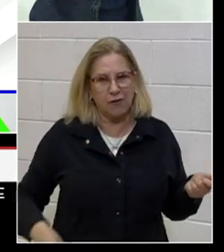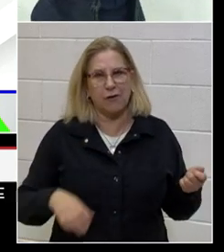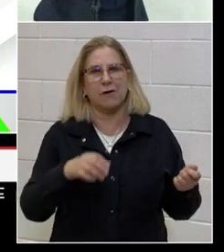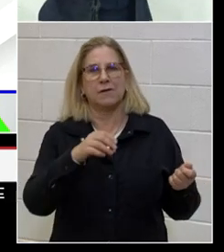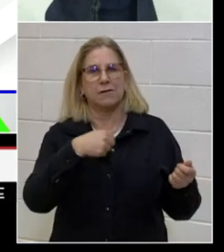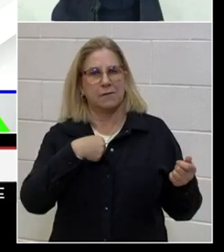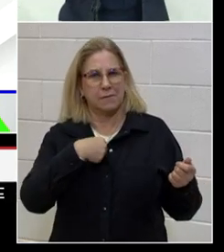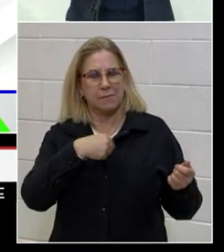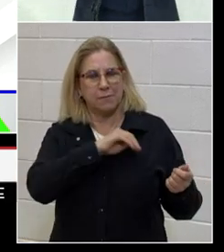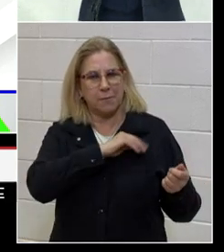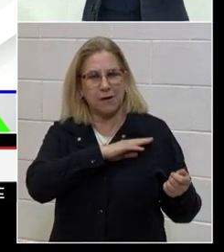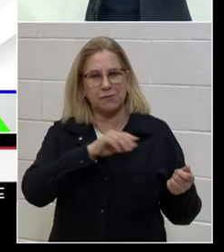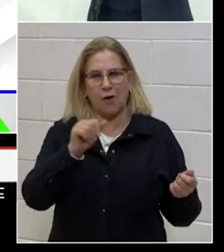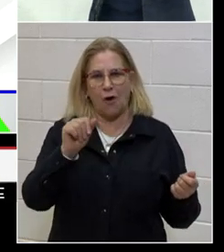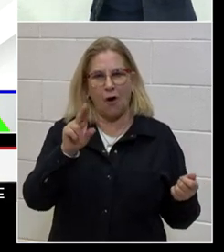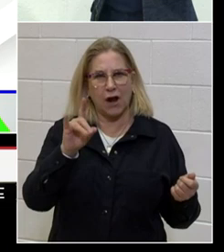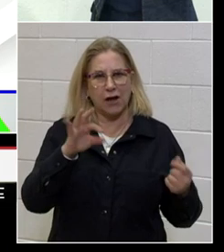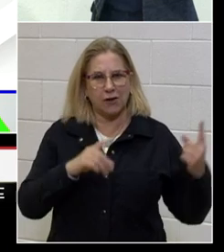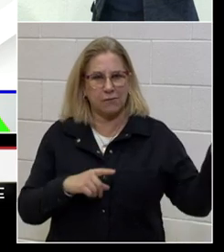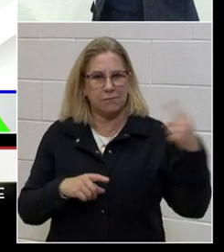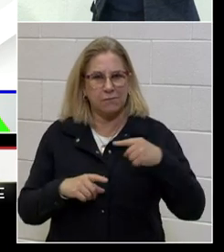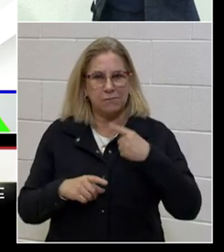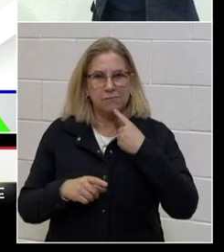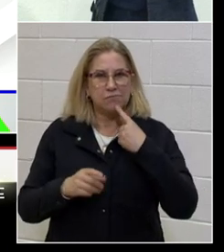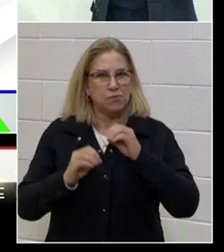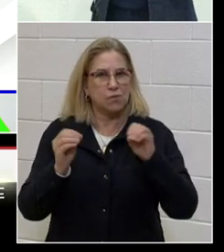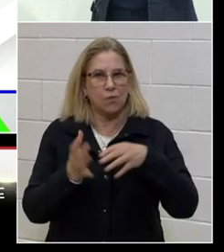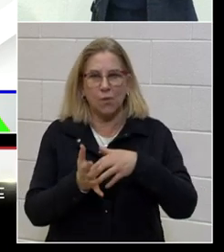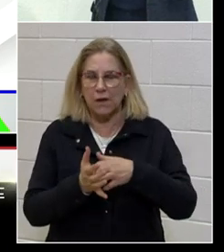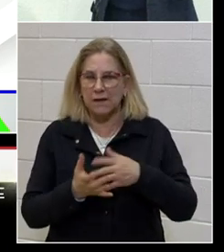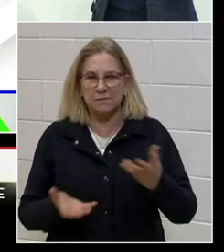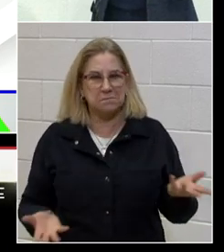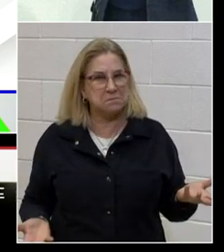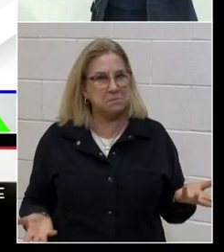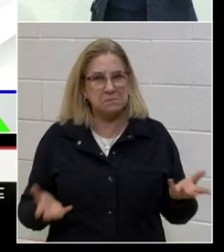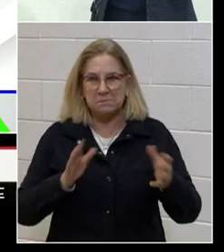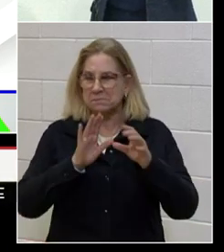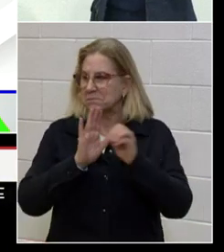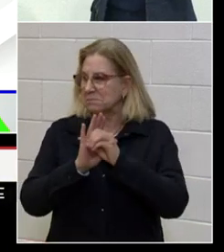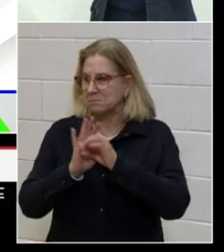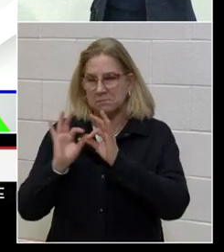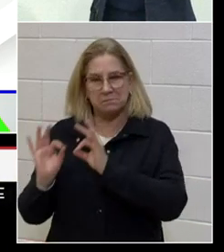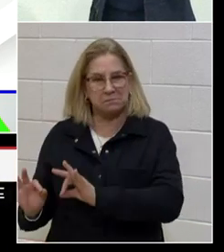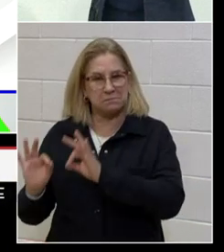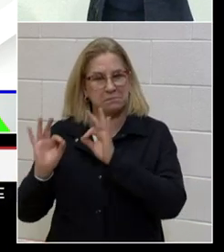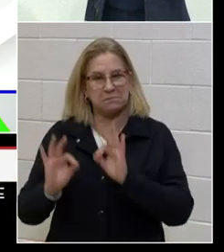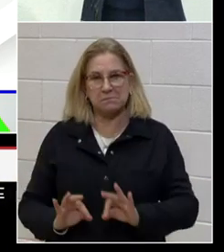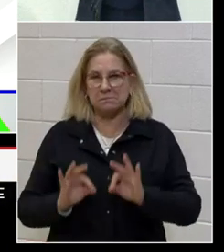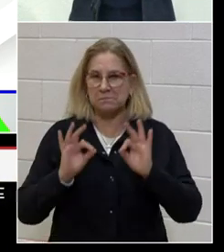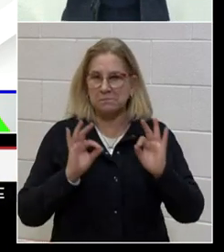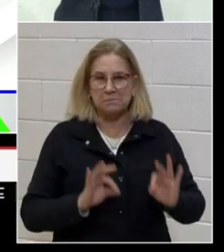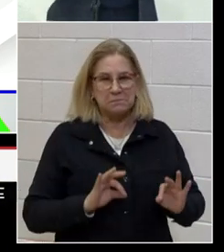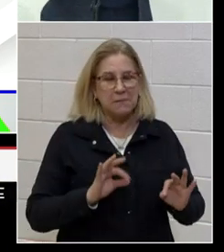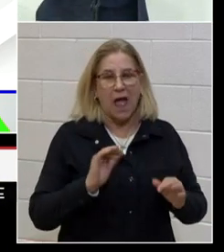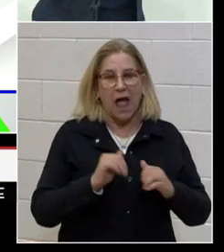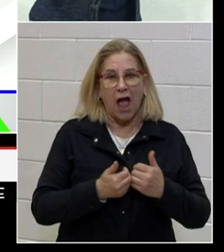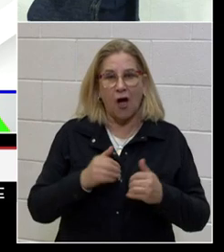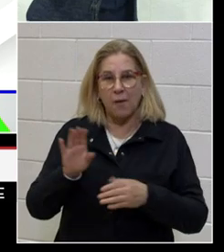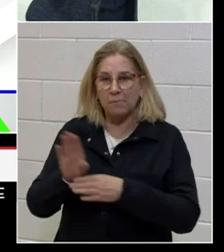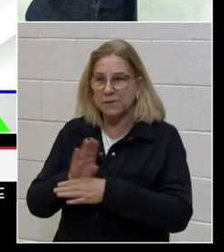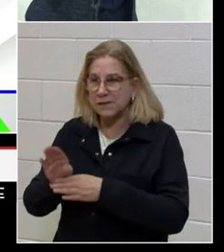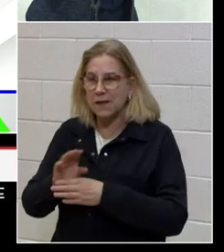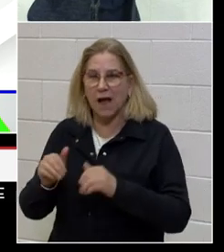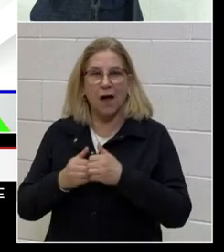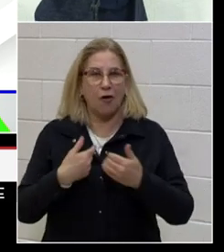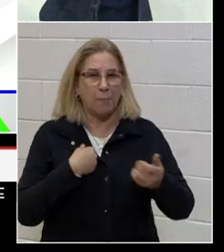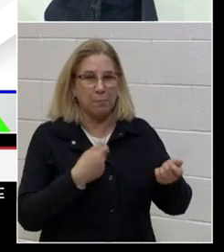any significant weaknesses in how we do business, how we pay people, how we are managing and watching